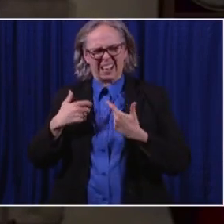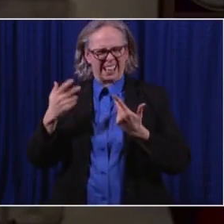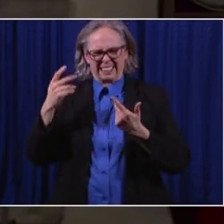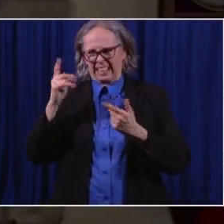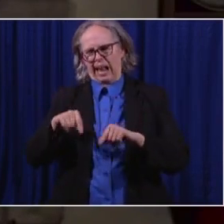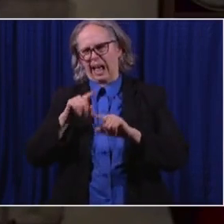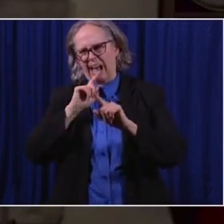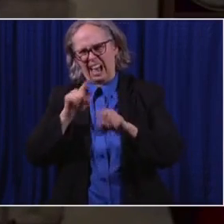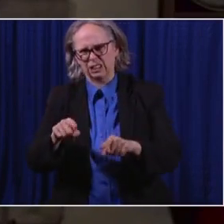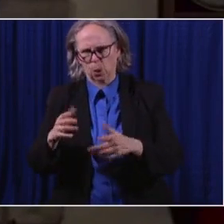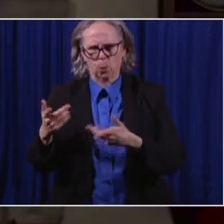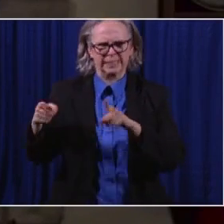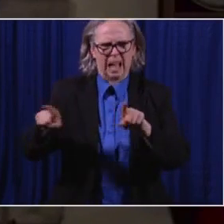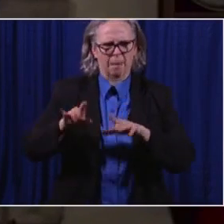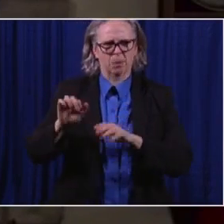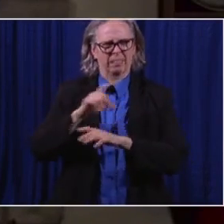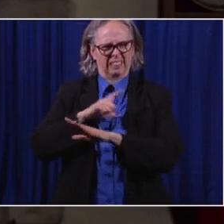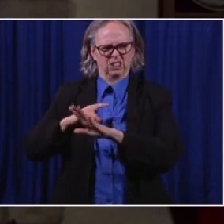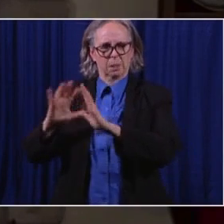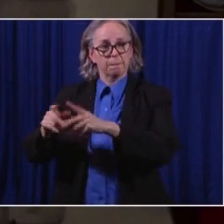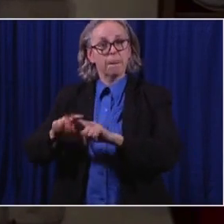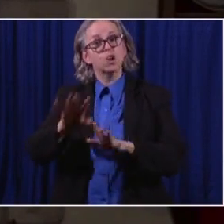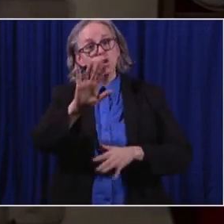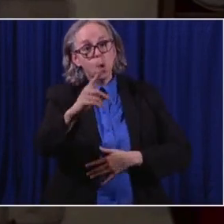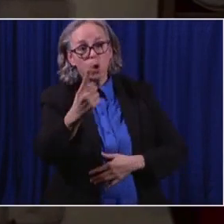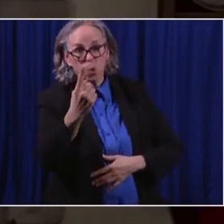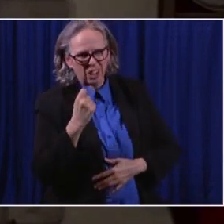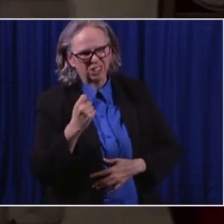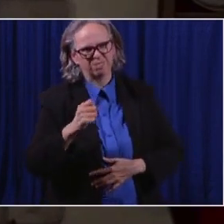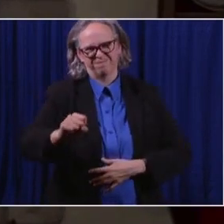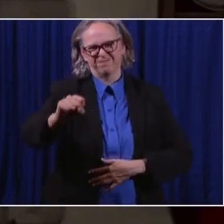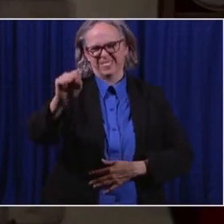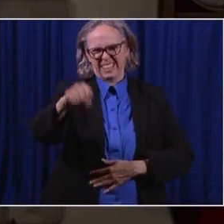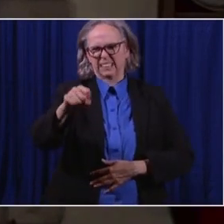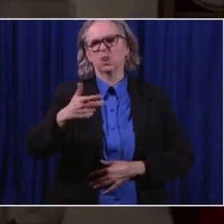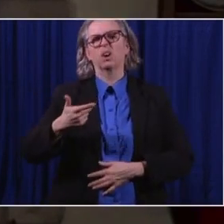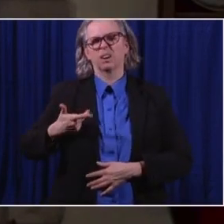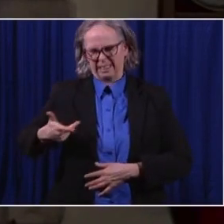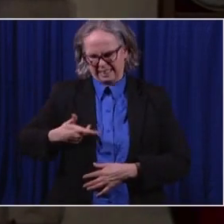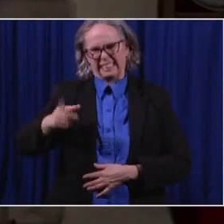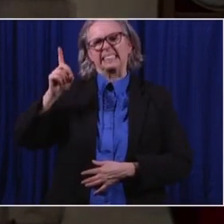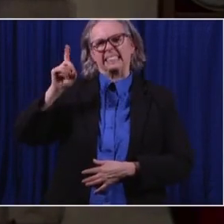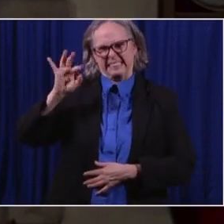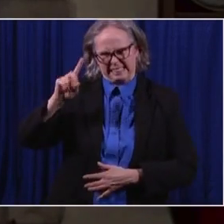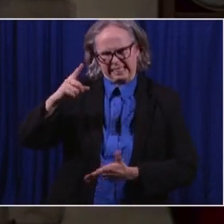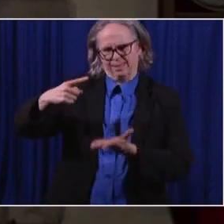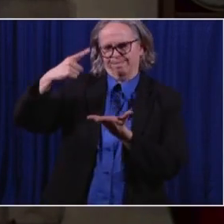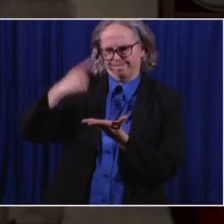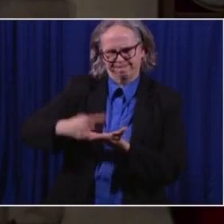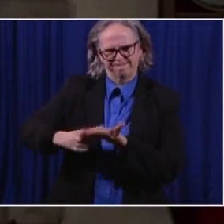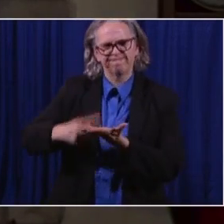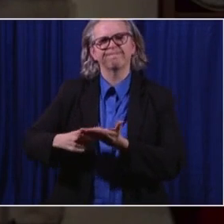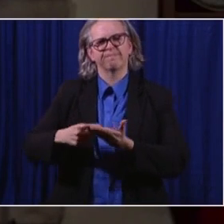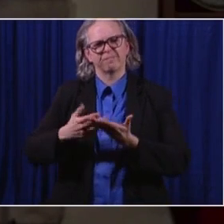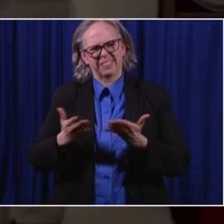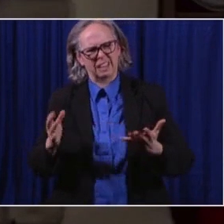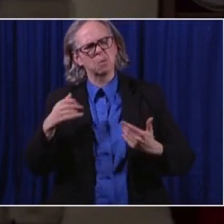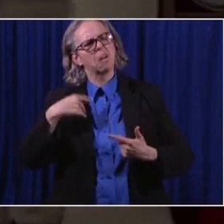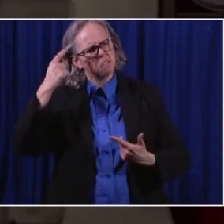regard to your question, yes, we were having some conversations. There were some things that we thought, that we could come together